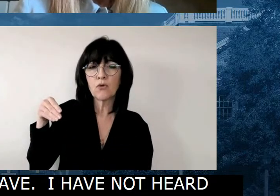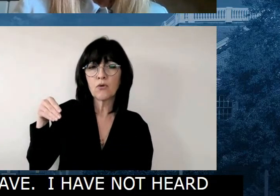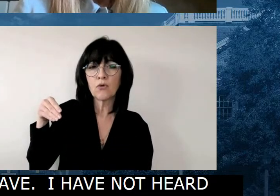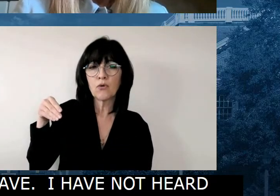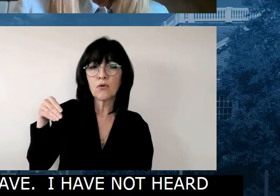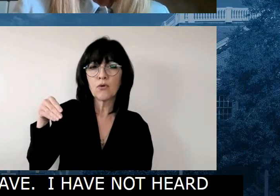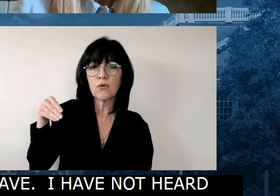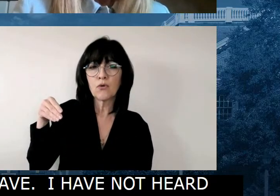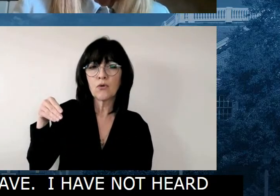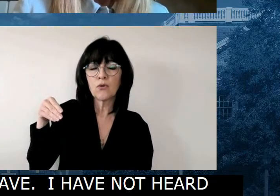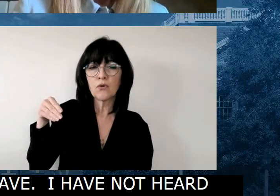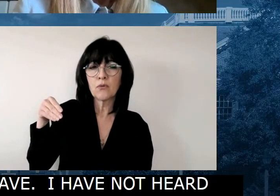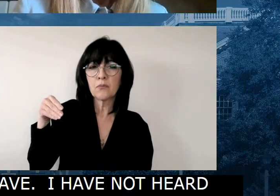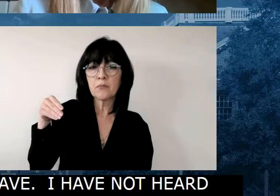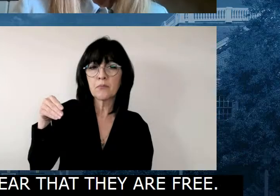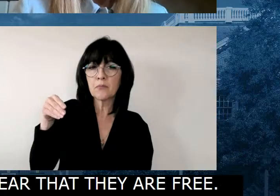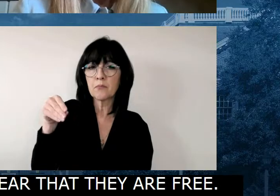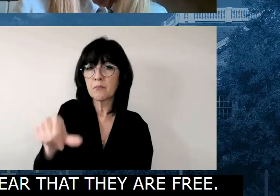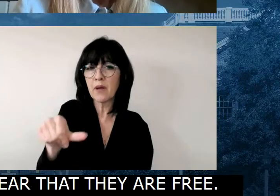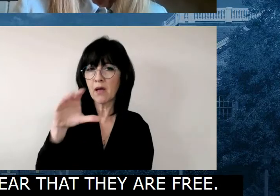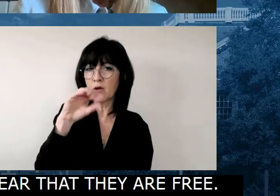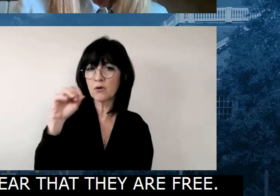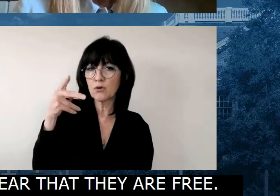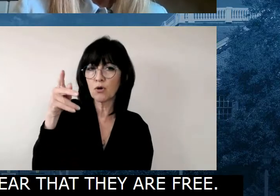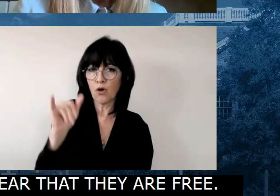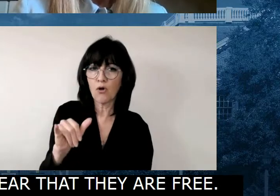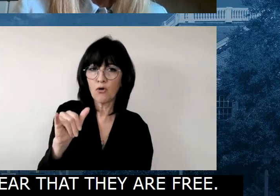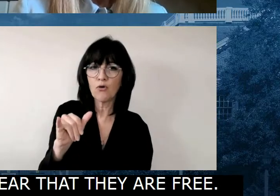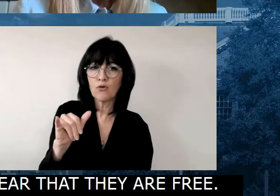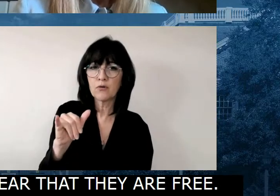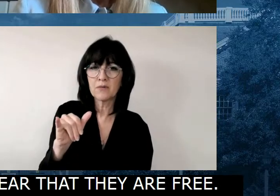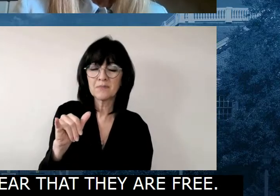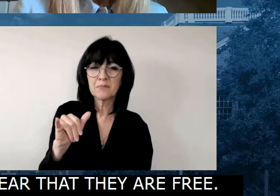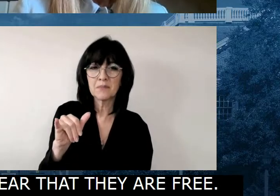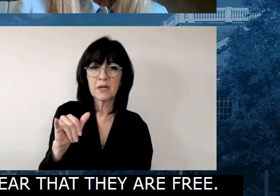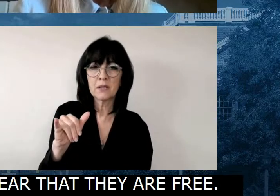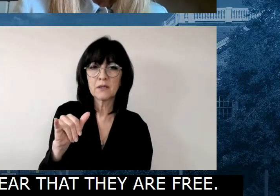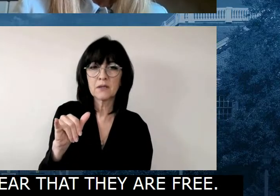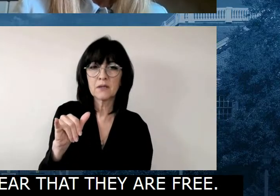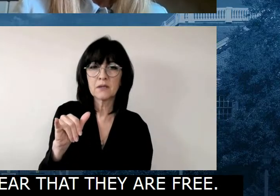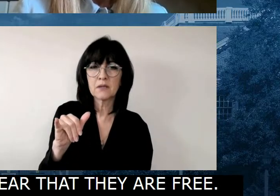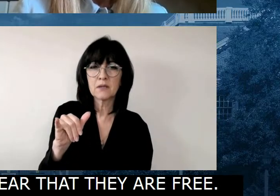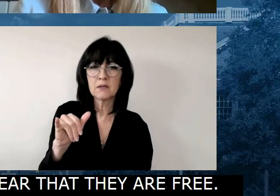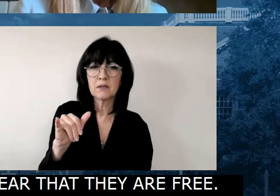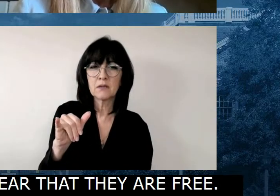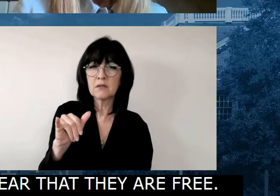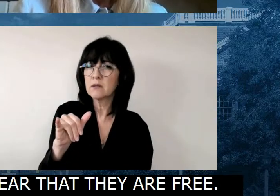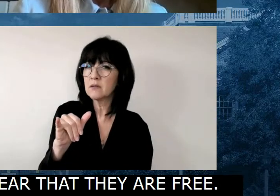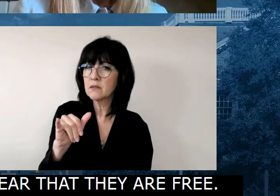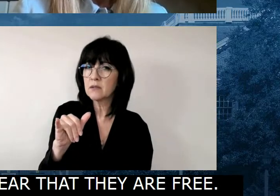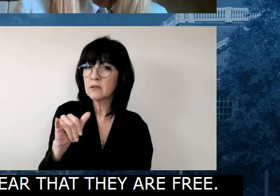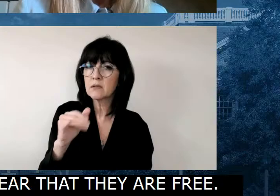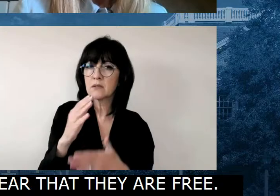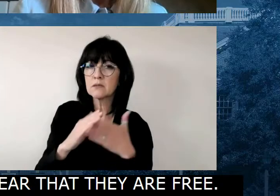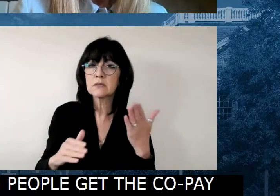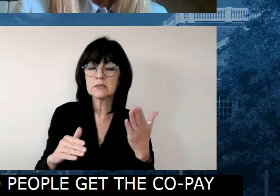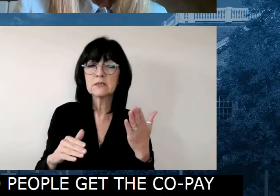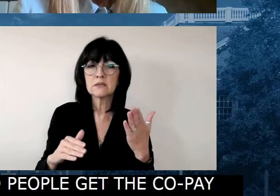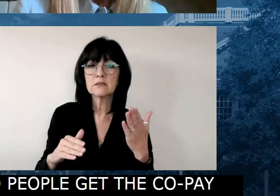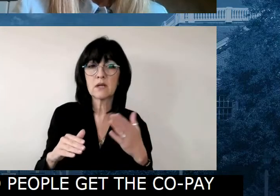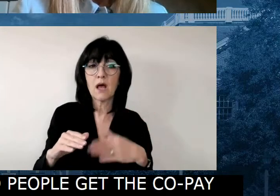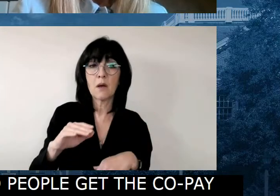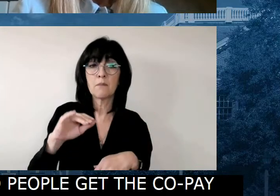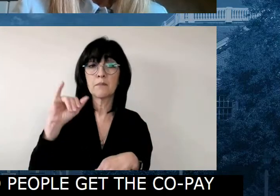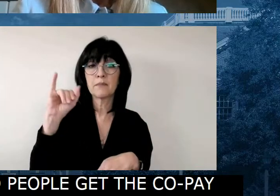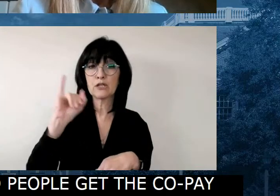get a copay, but there's also an insurance that goes to the provider of